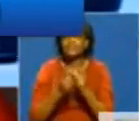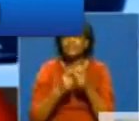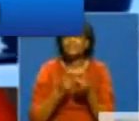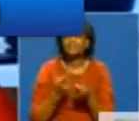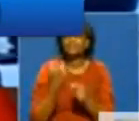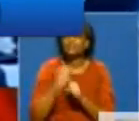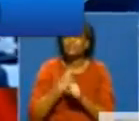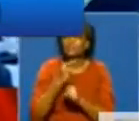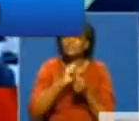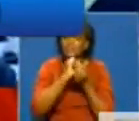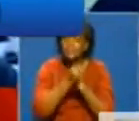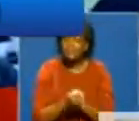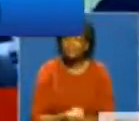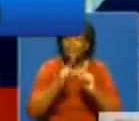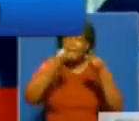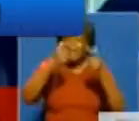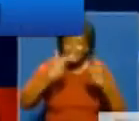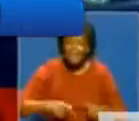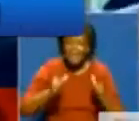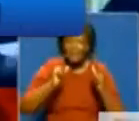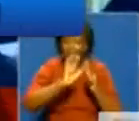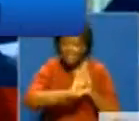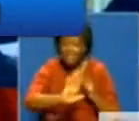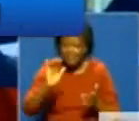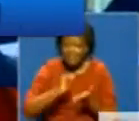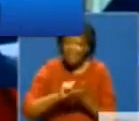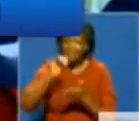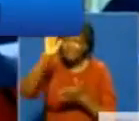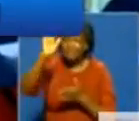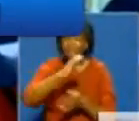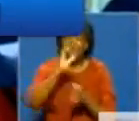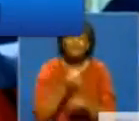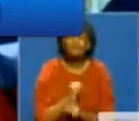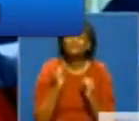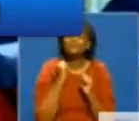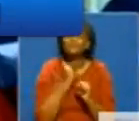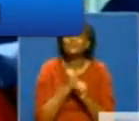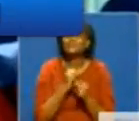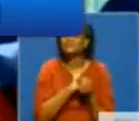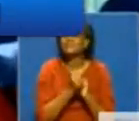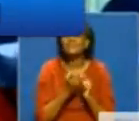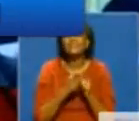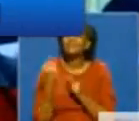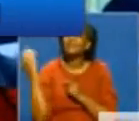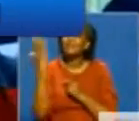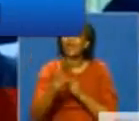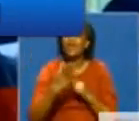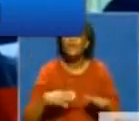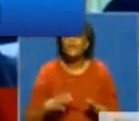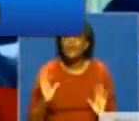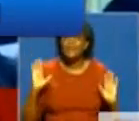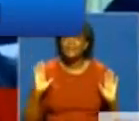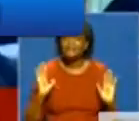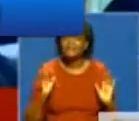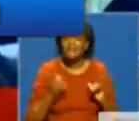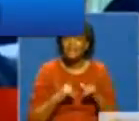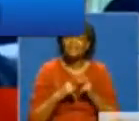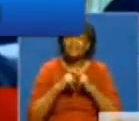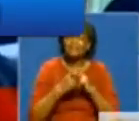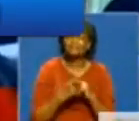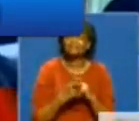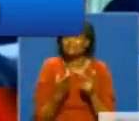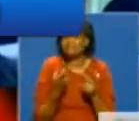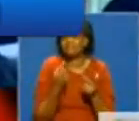that change. You must allow them that if parliament cannot help them make that change, they go directly to the people and they initiate it.